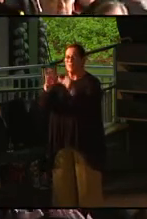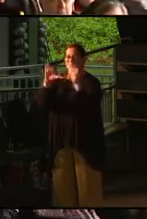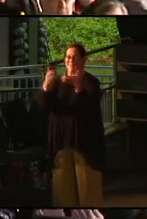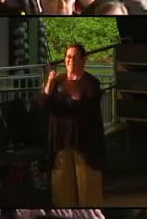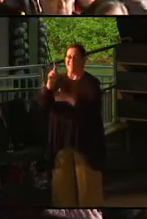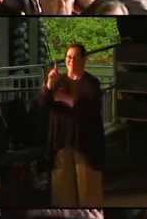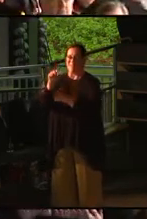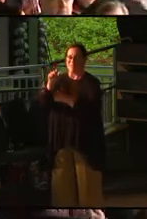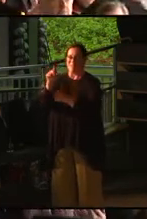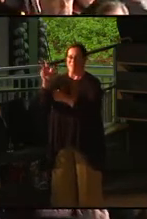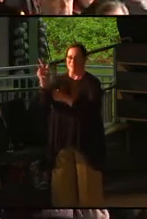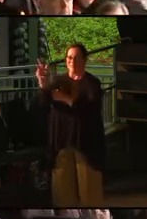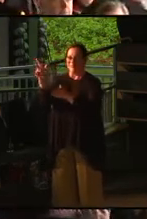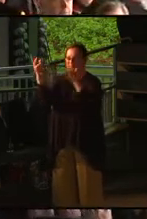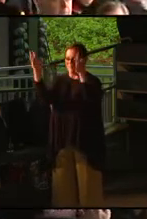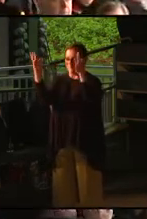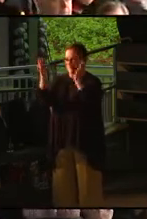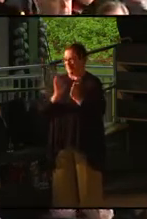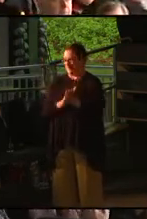2023.